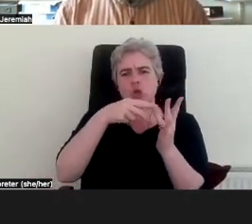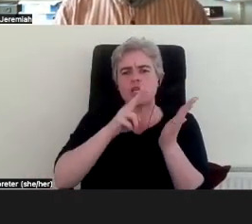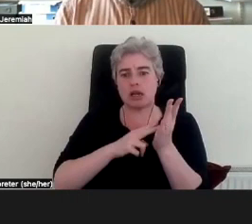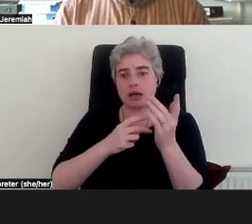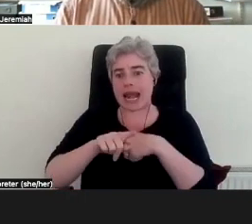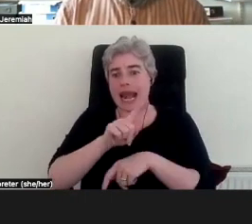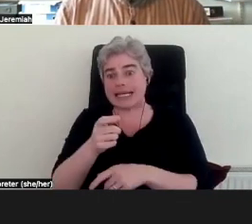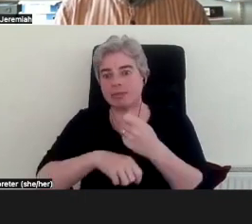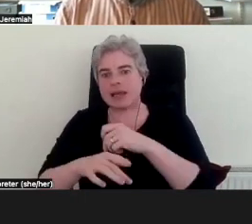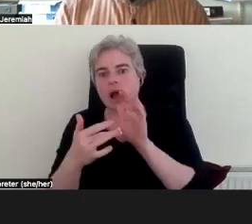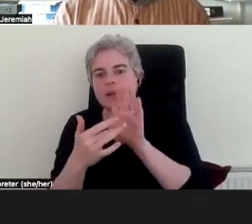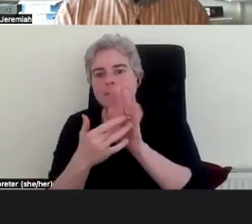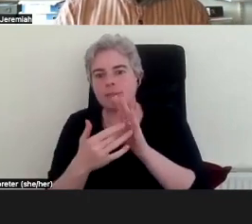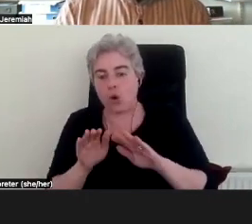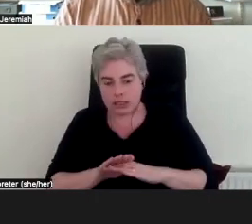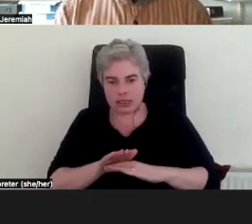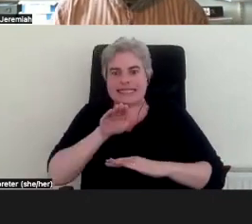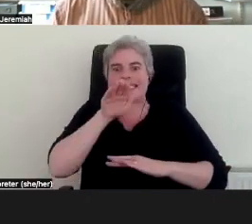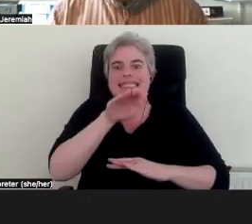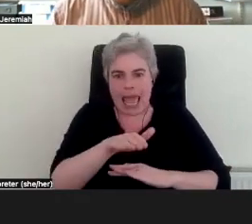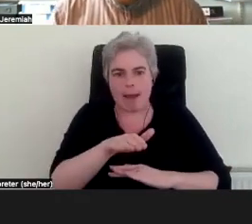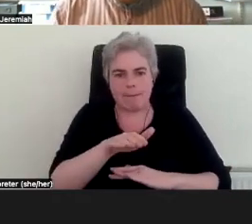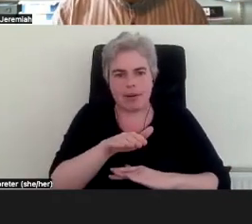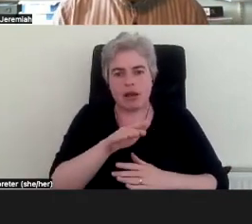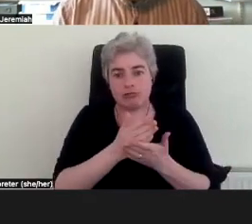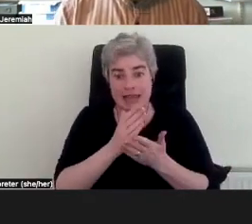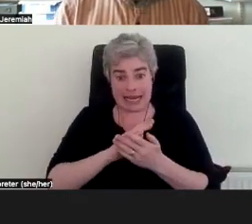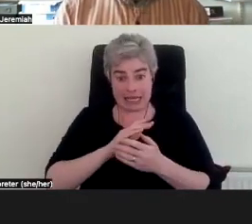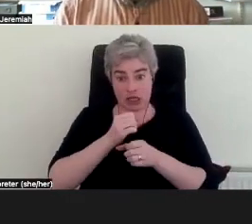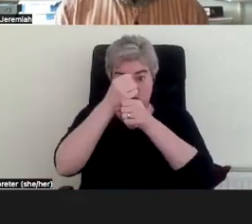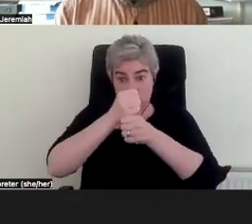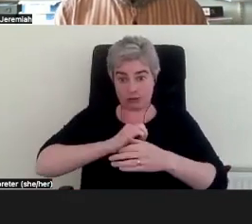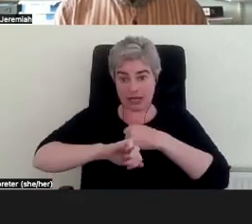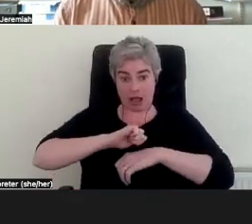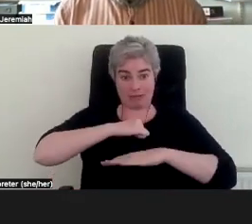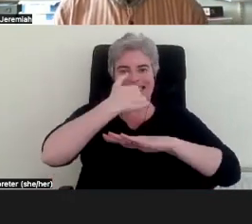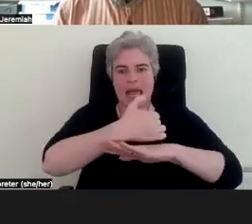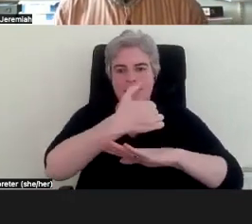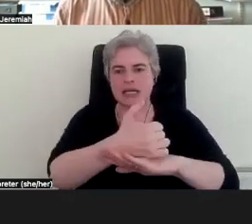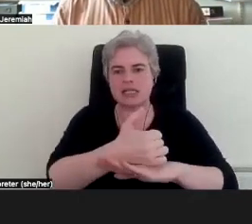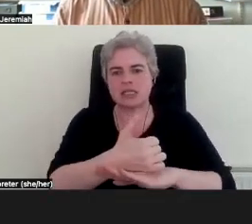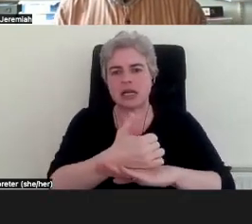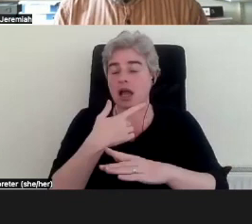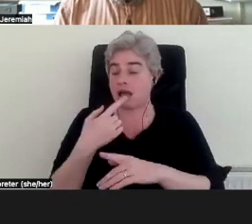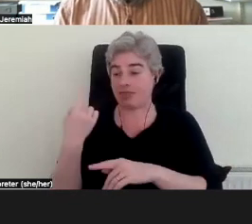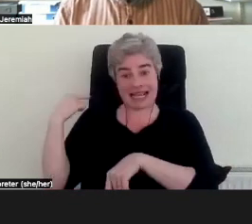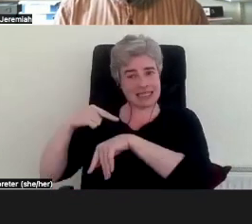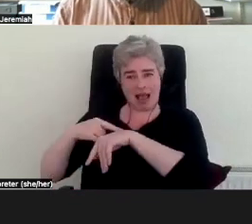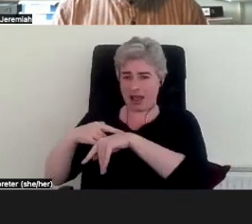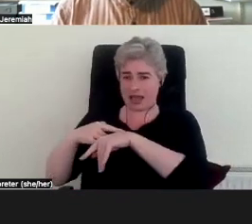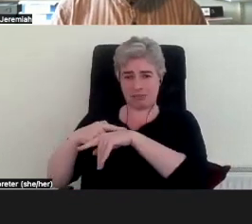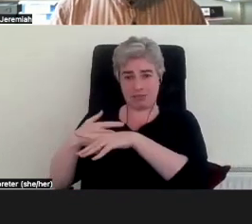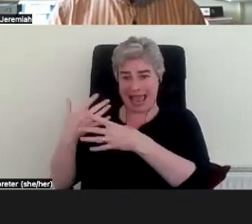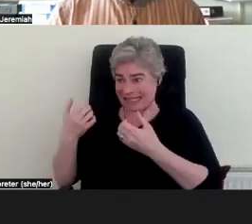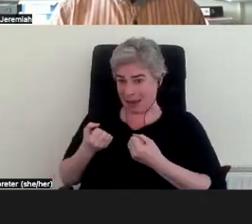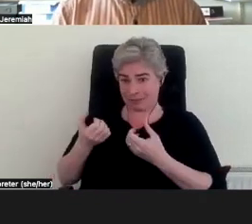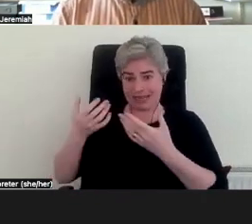important step, an established church, because there was a lot of resistance. It wasn't a very